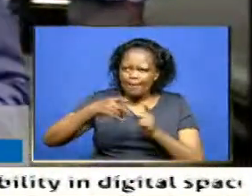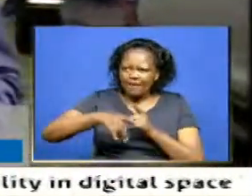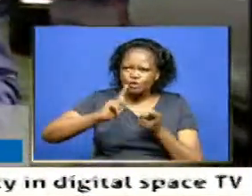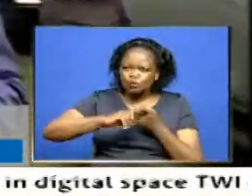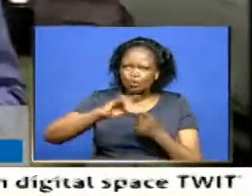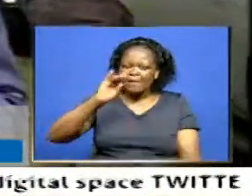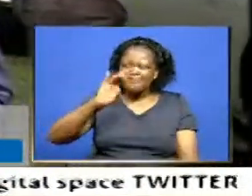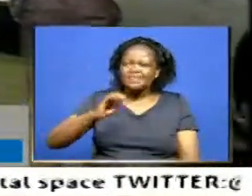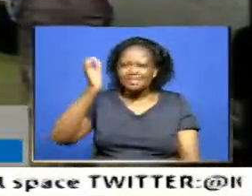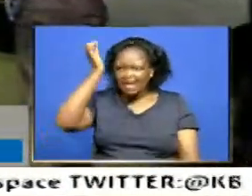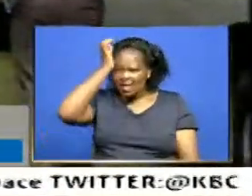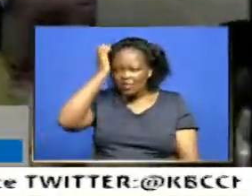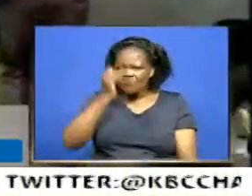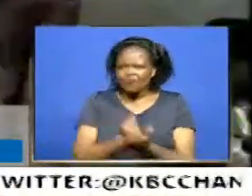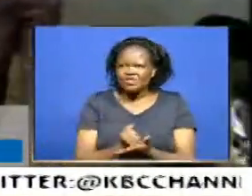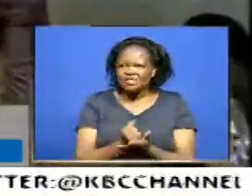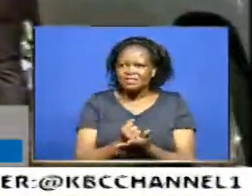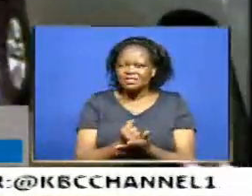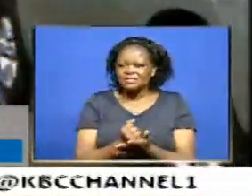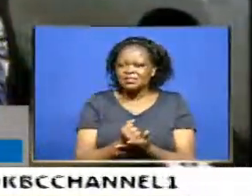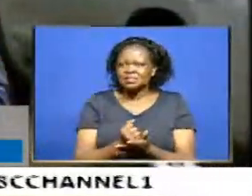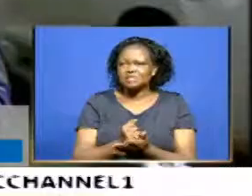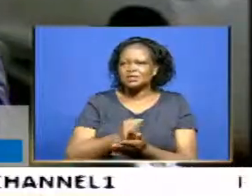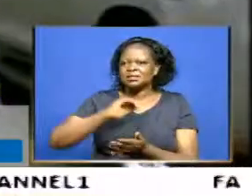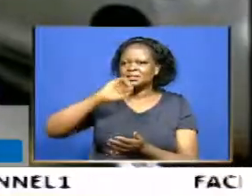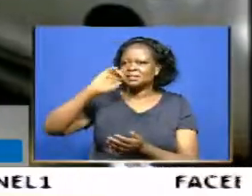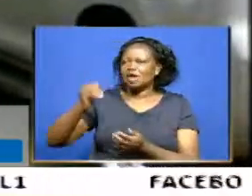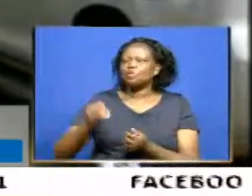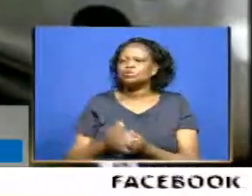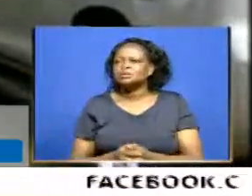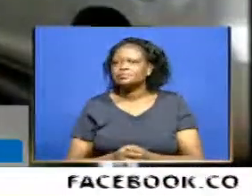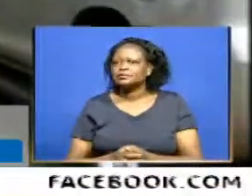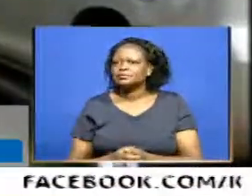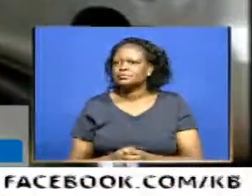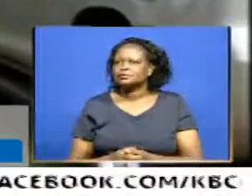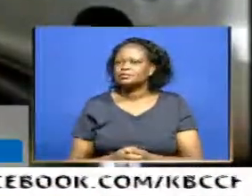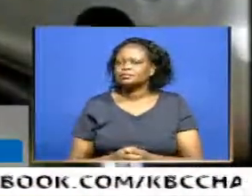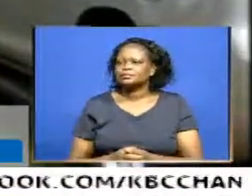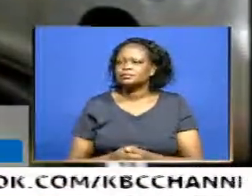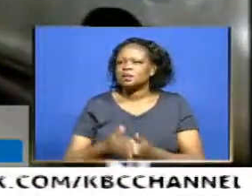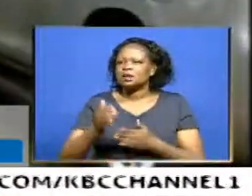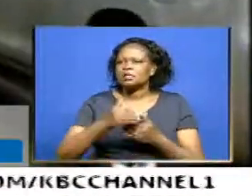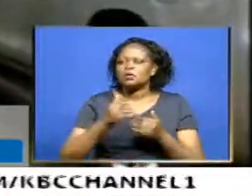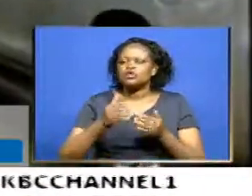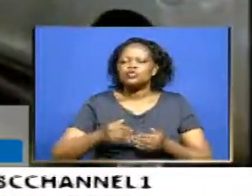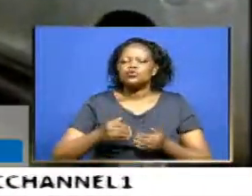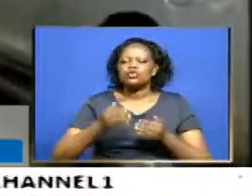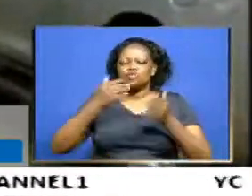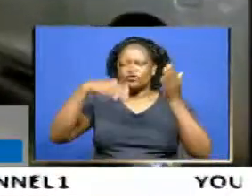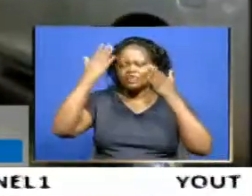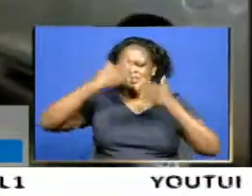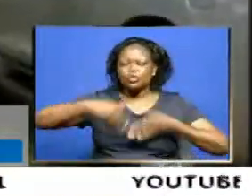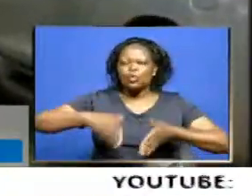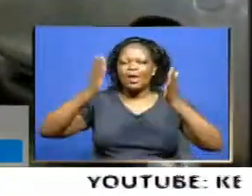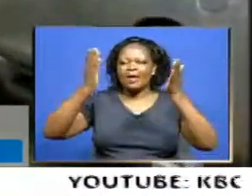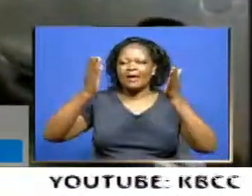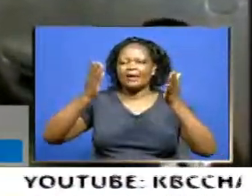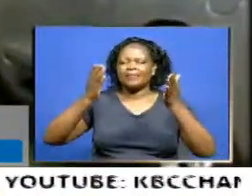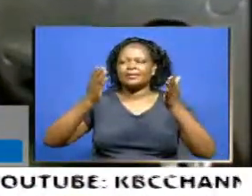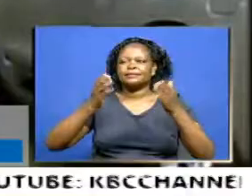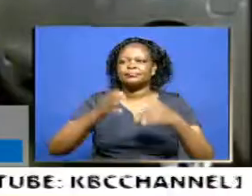IEBC headquarters at Anniversary Town and Anniversary Towers along University Way. Back to you in studio, Obrien Kimani.